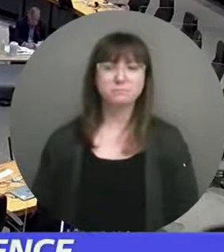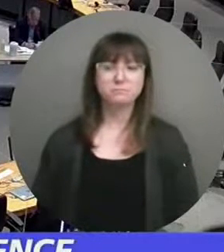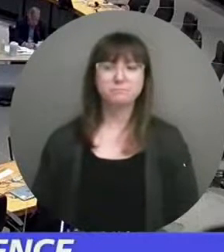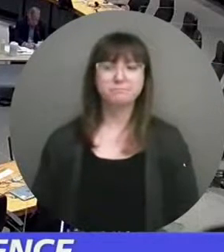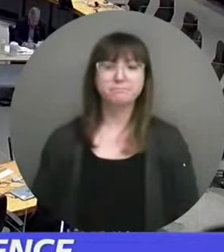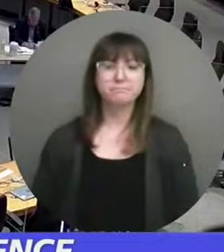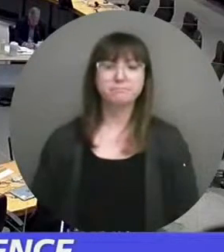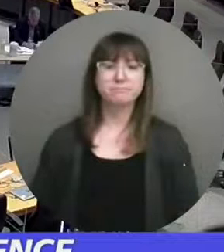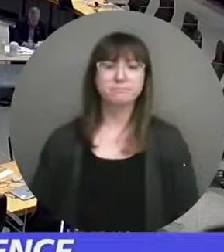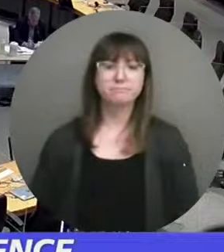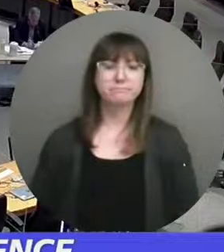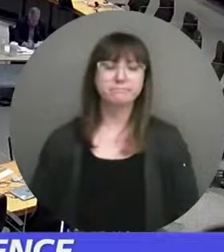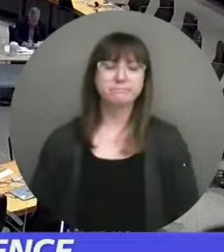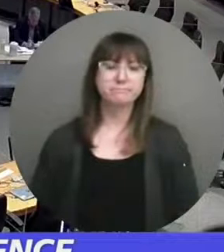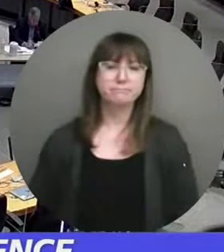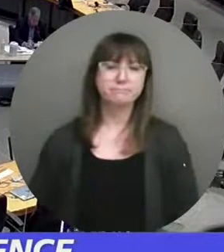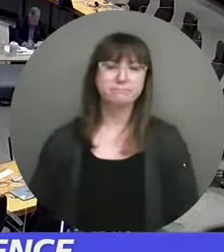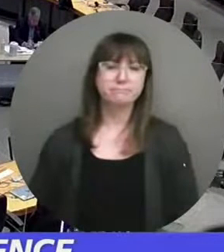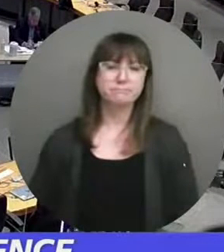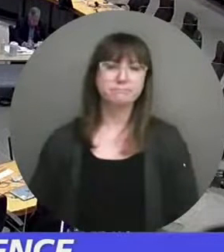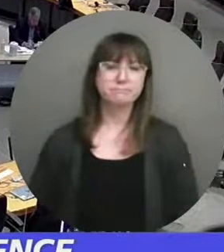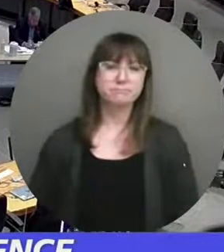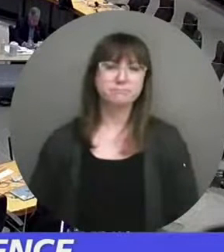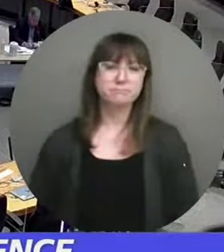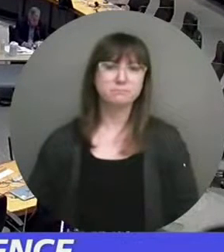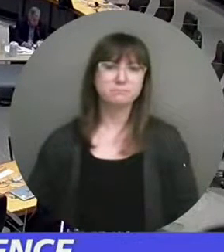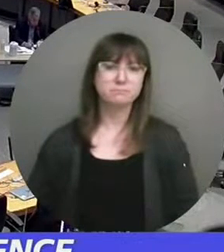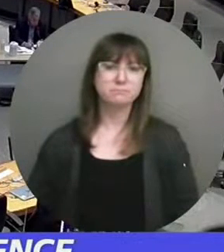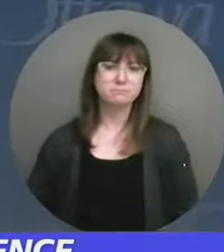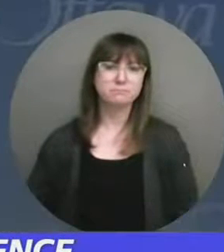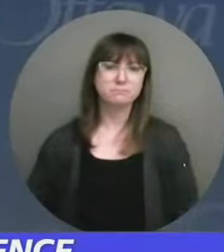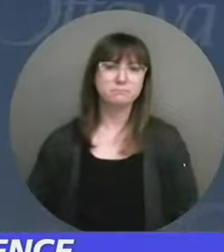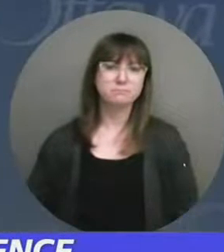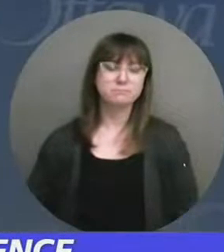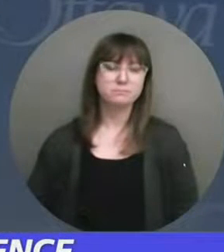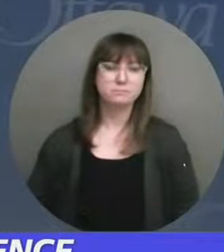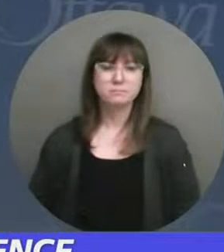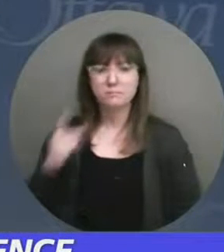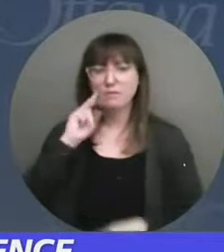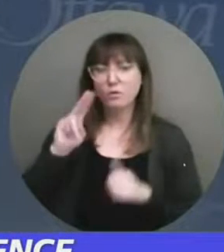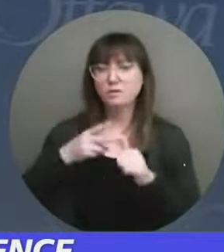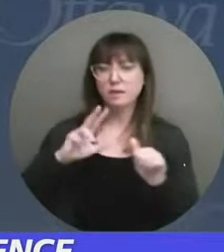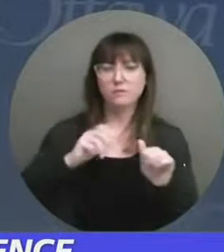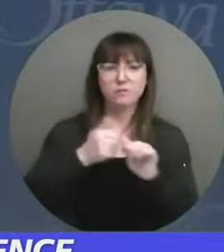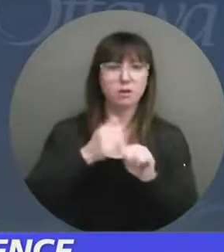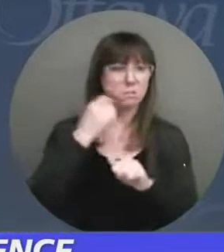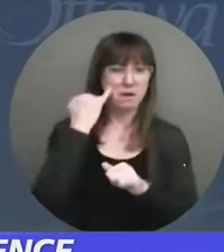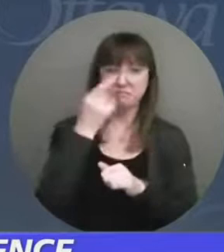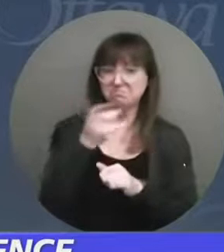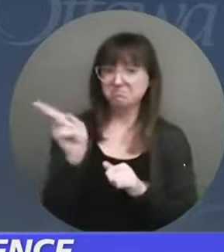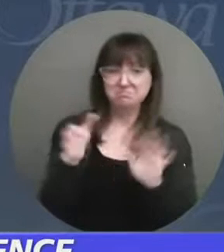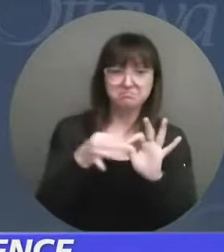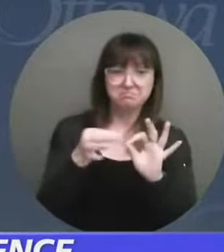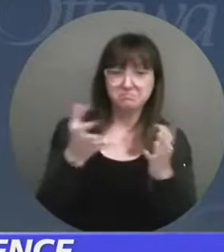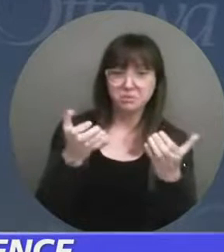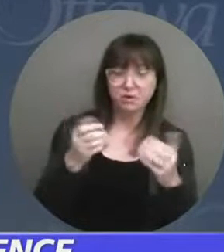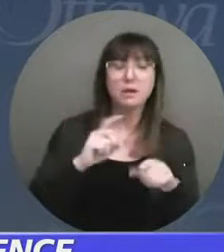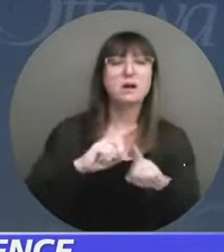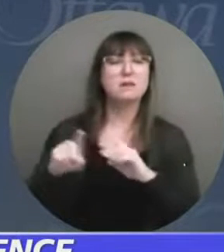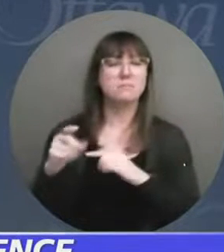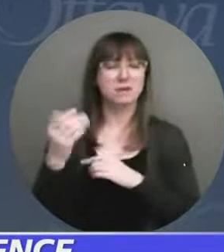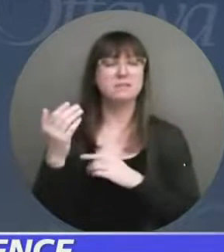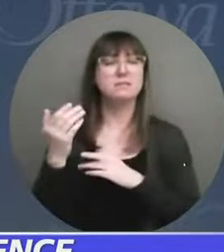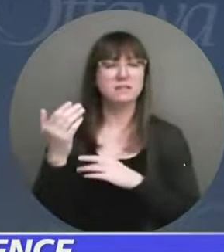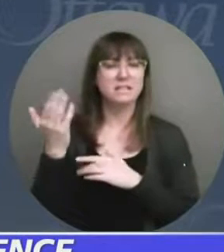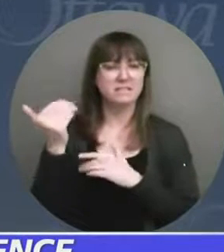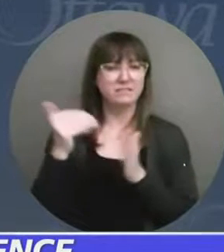for Mayor Watson, and if anyone else wants to chime in, that's great too. For the $15 million earmarked for